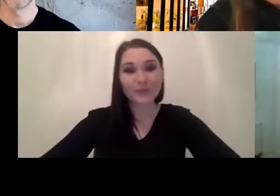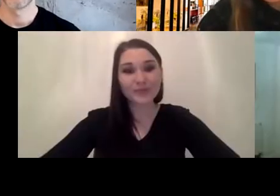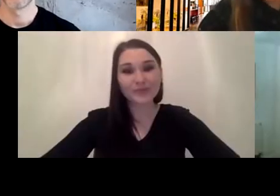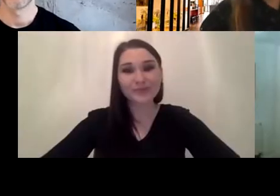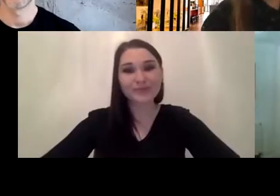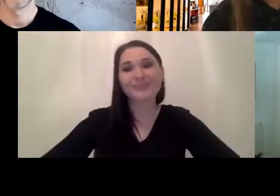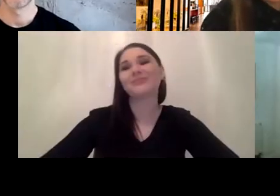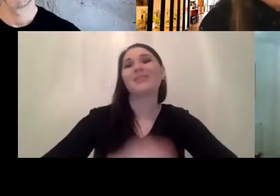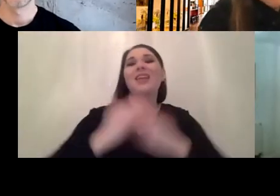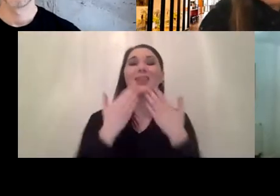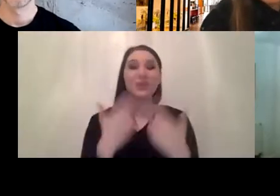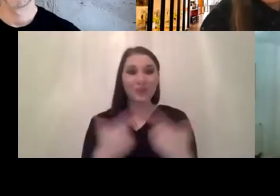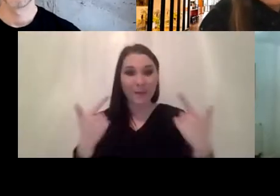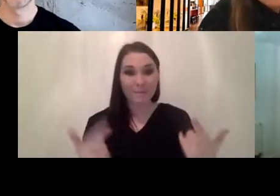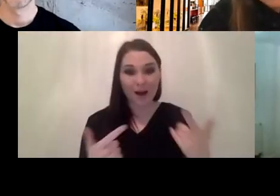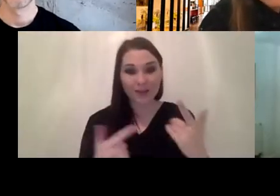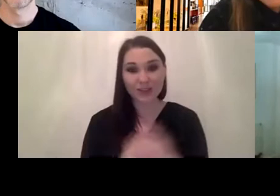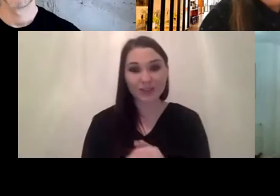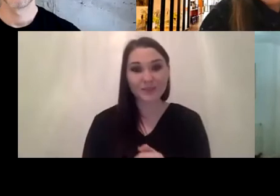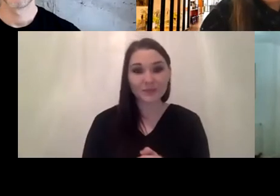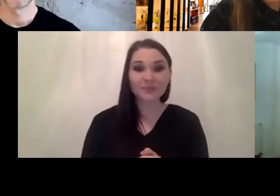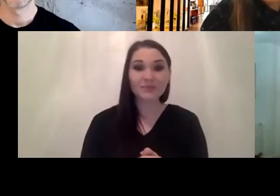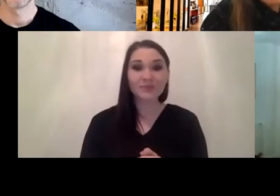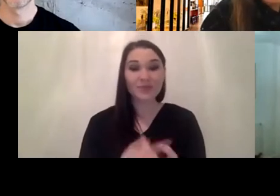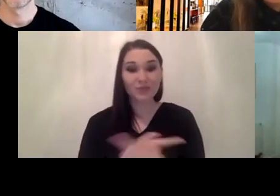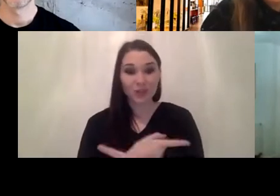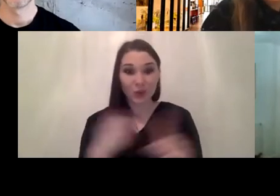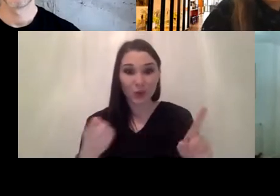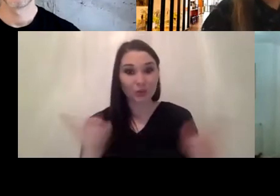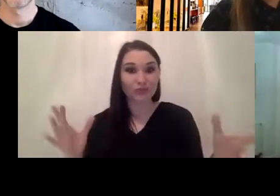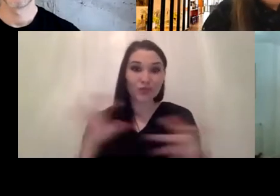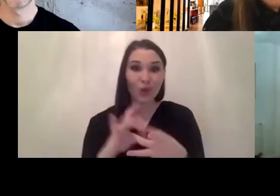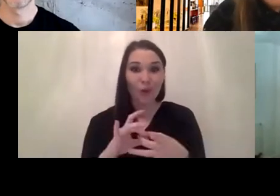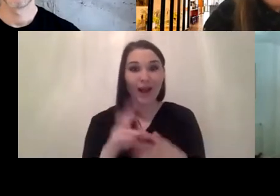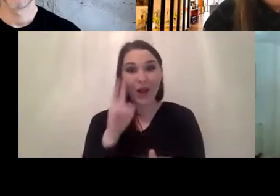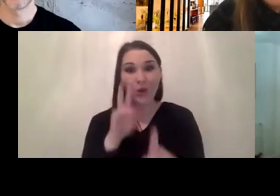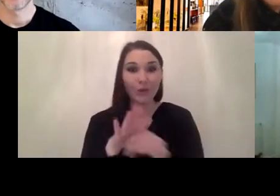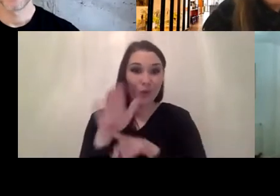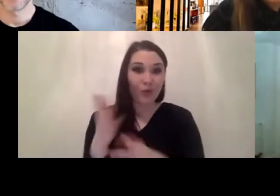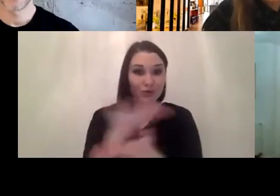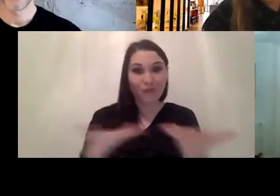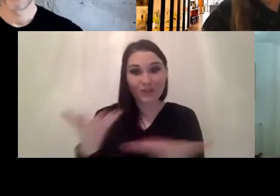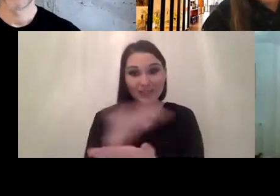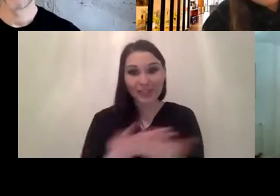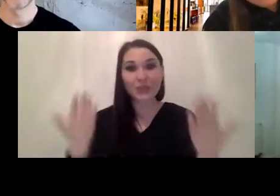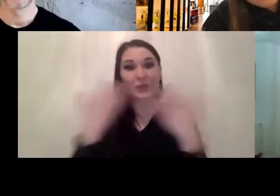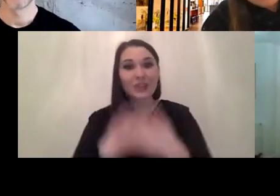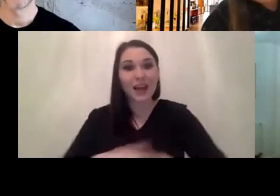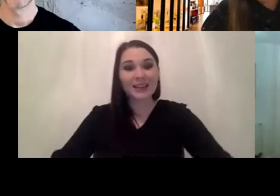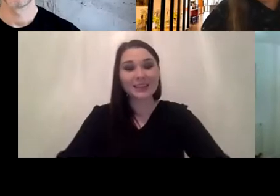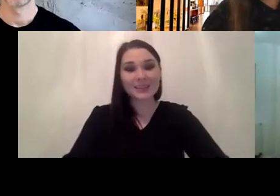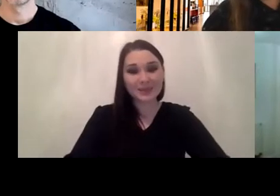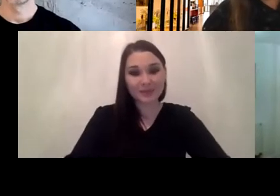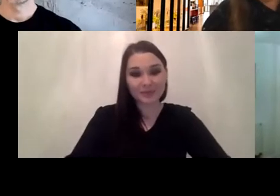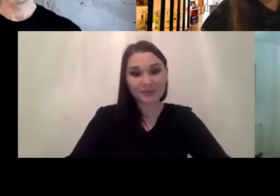Lloyd. And it's really great to have all of you guys, and really we're looking forward to the conversation tonight. So as you saw